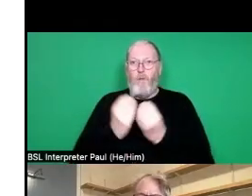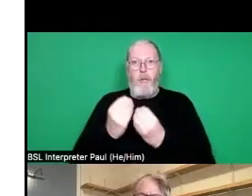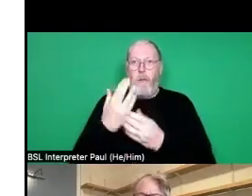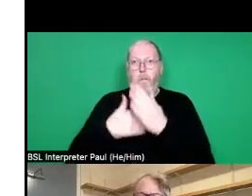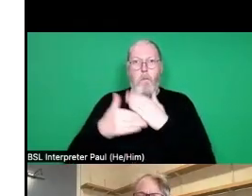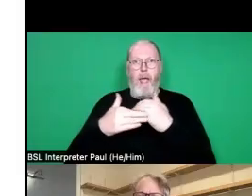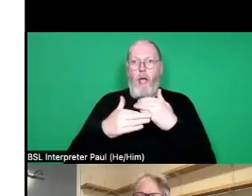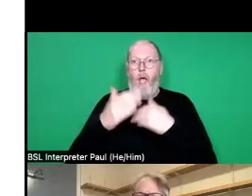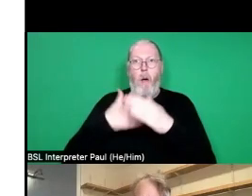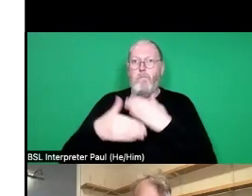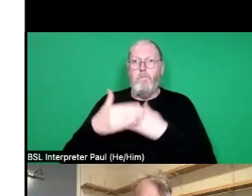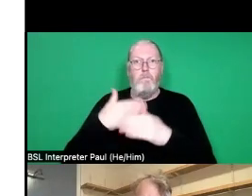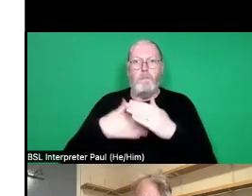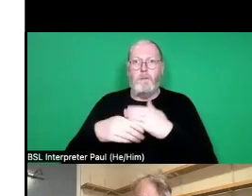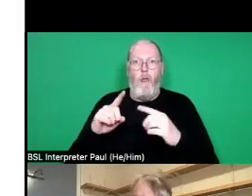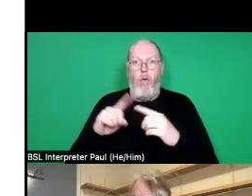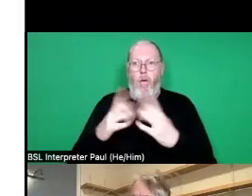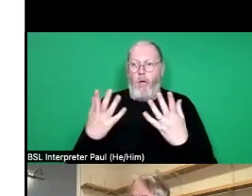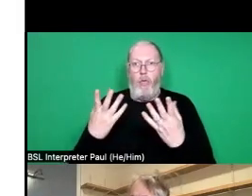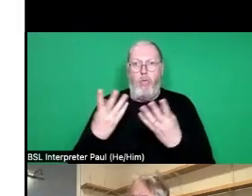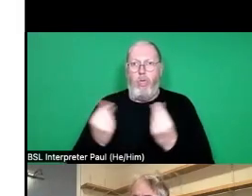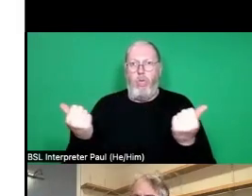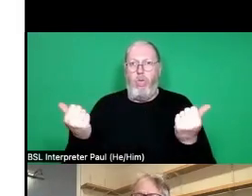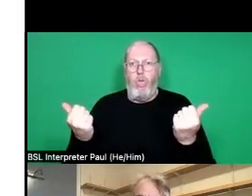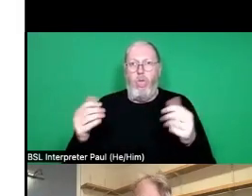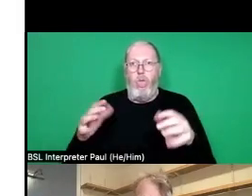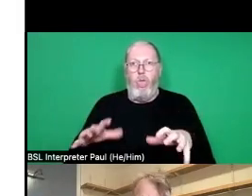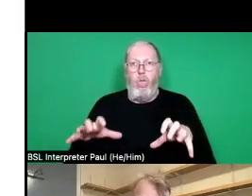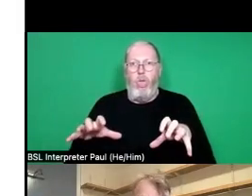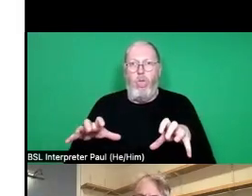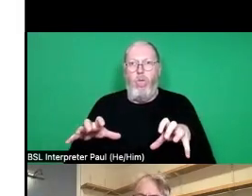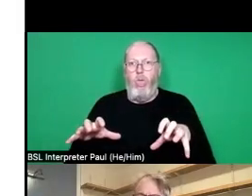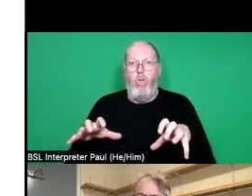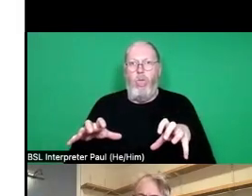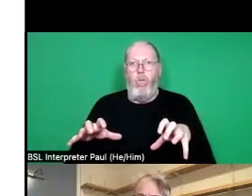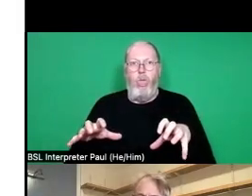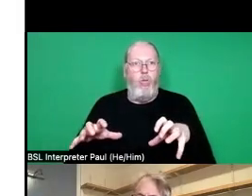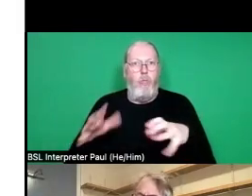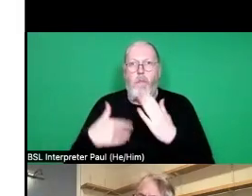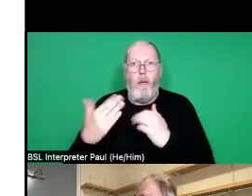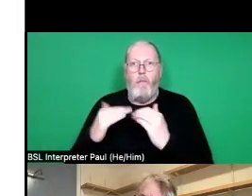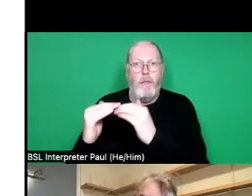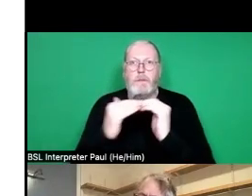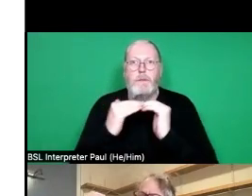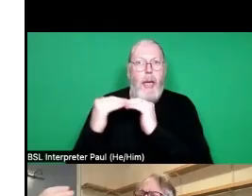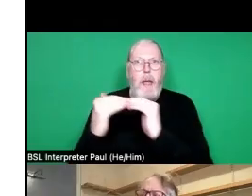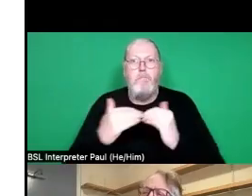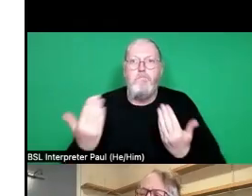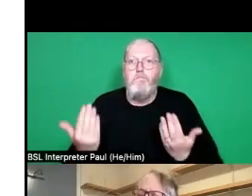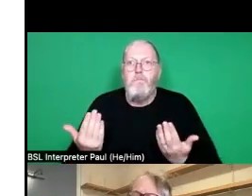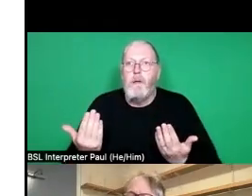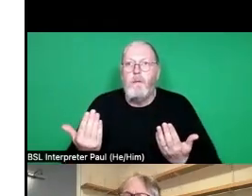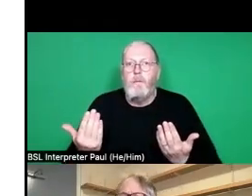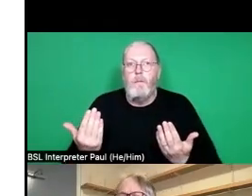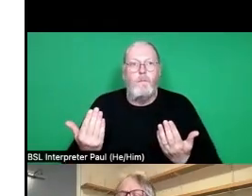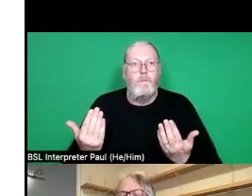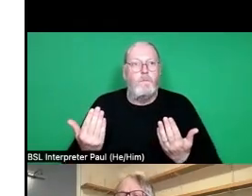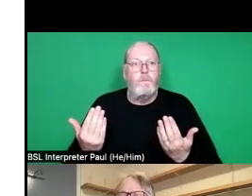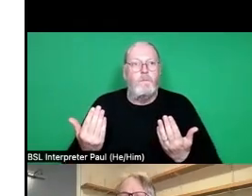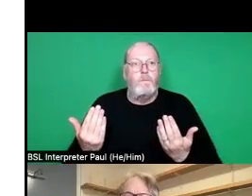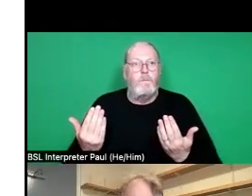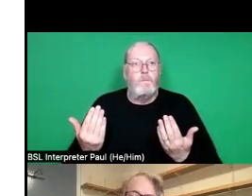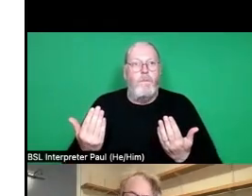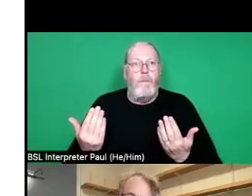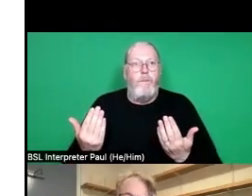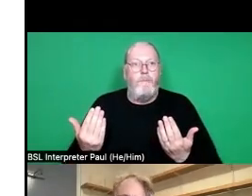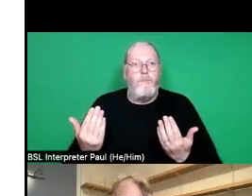into nothingness and evenness. And his interest really is that